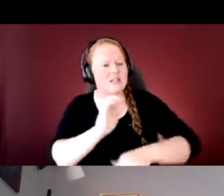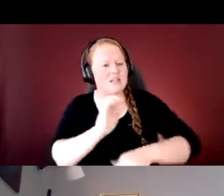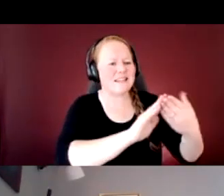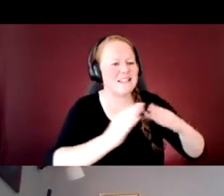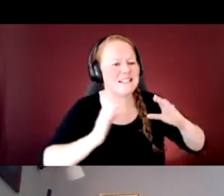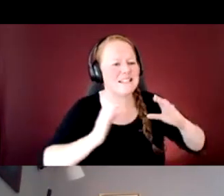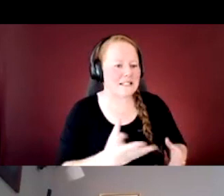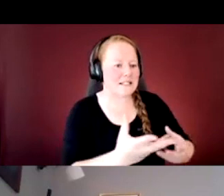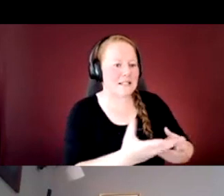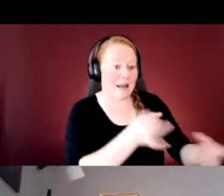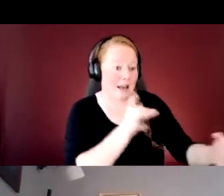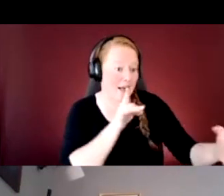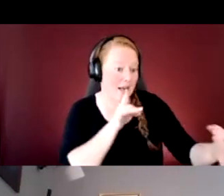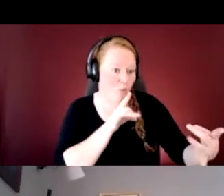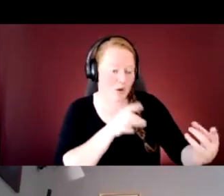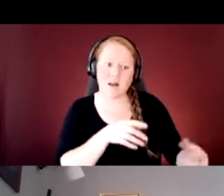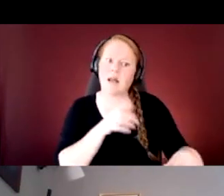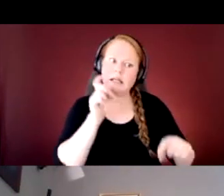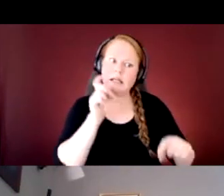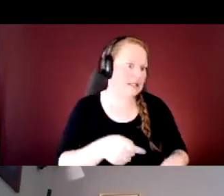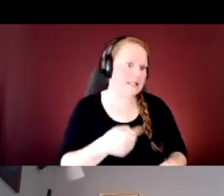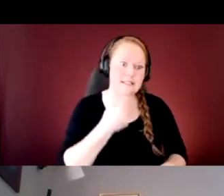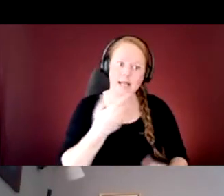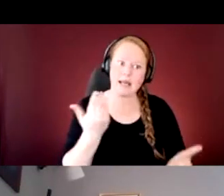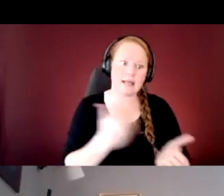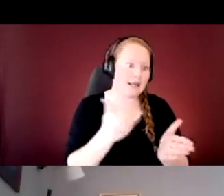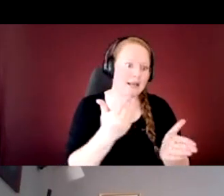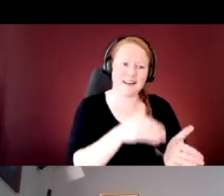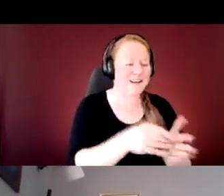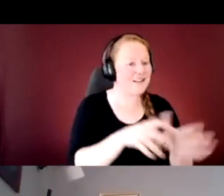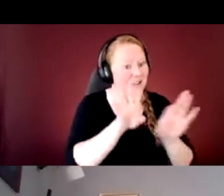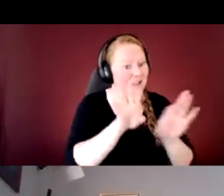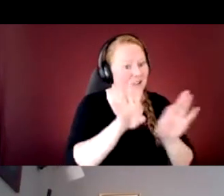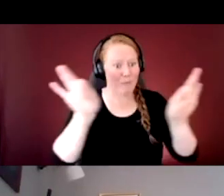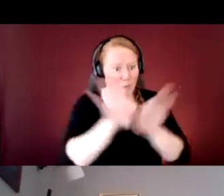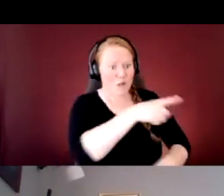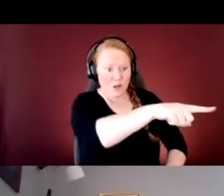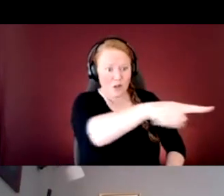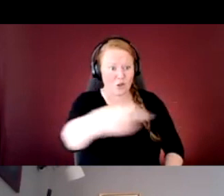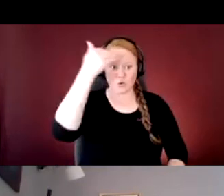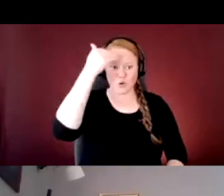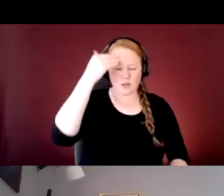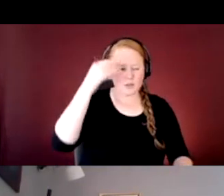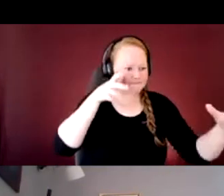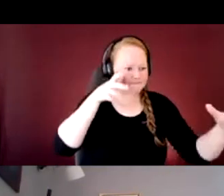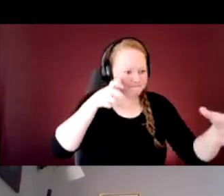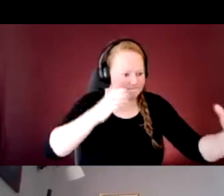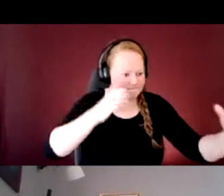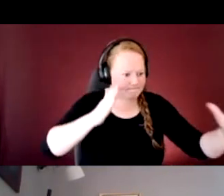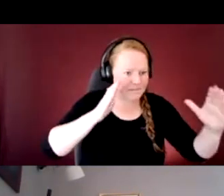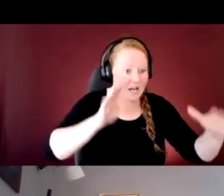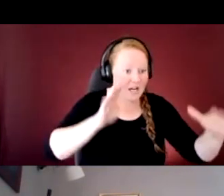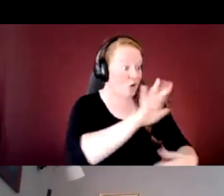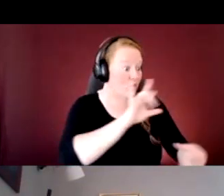to you enough because it's really important that you know we heard you and we have incorporated that work